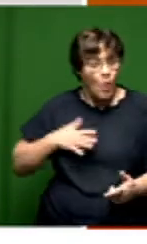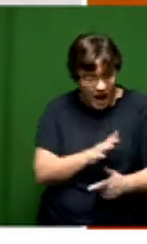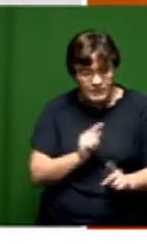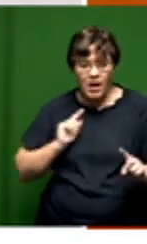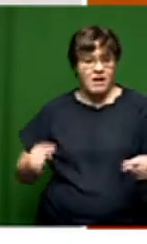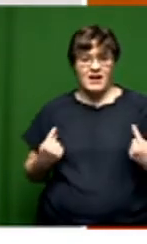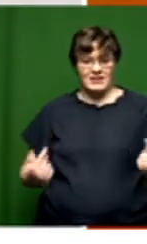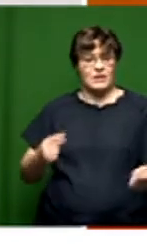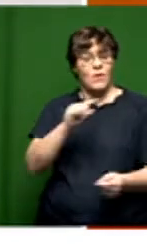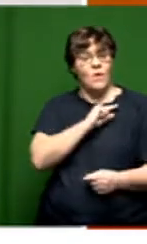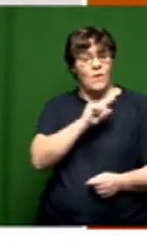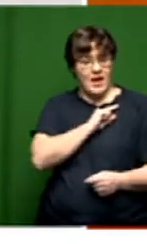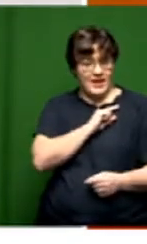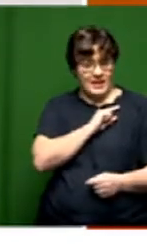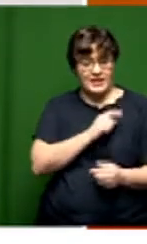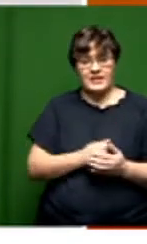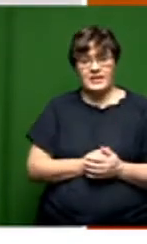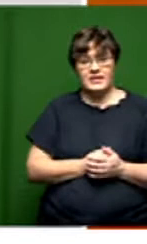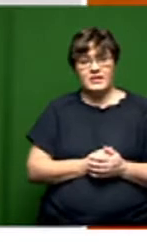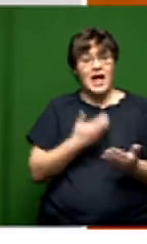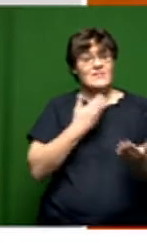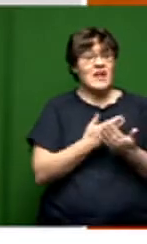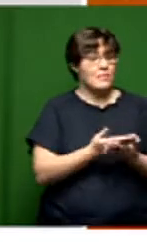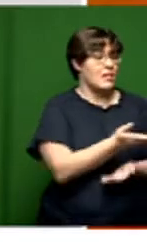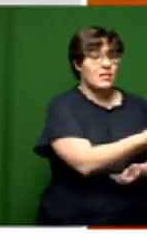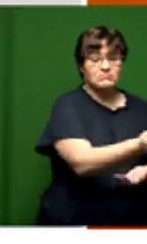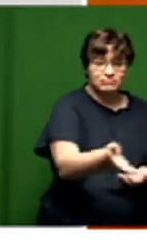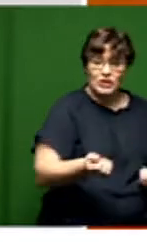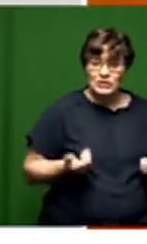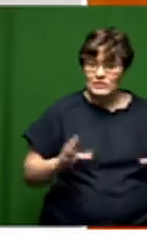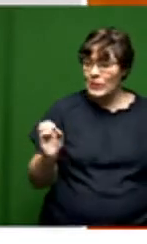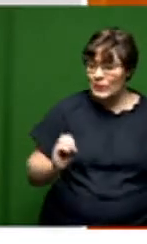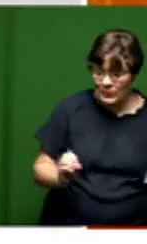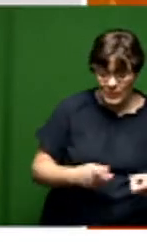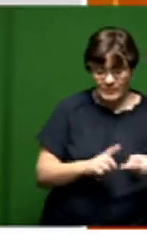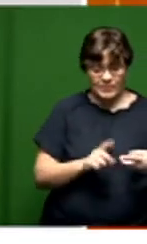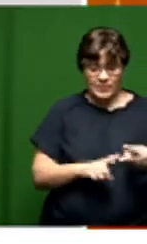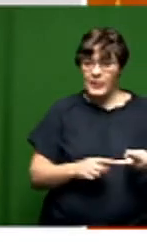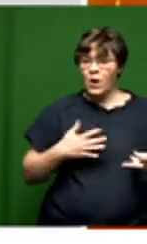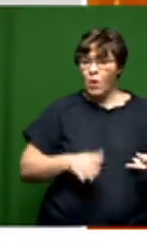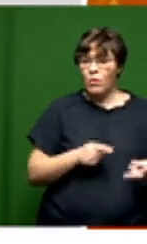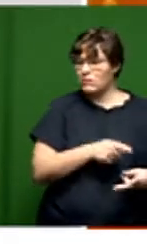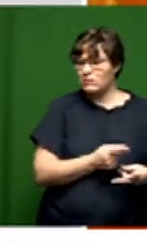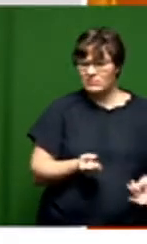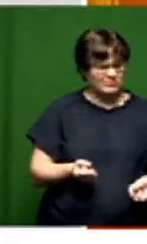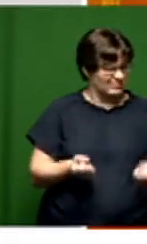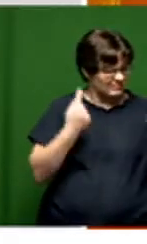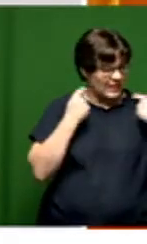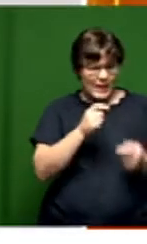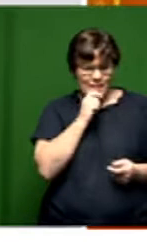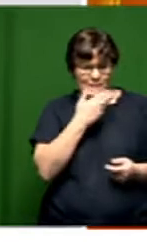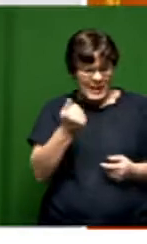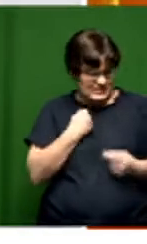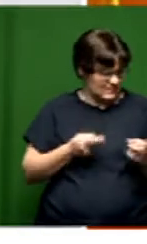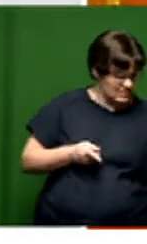but they can't because either there is no availability of the service or they don't really understand what's the best method